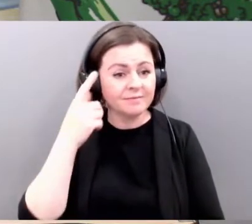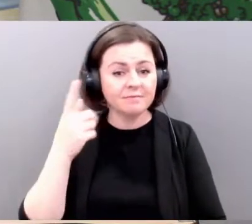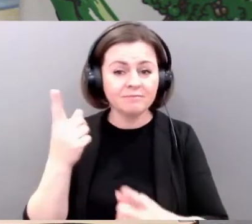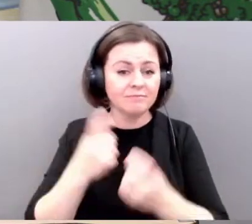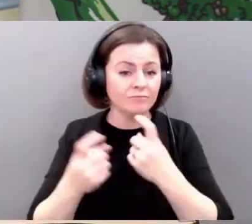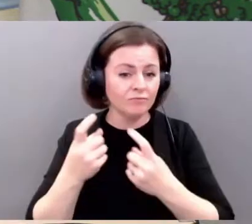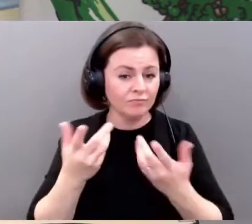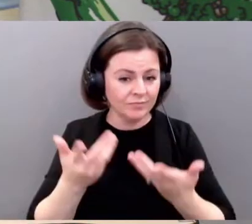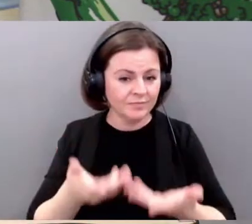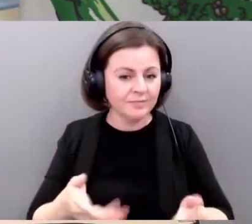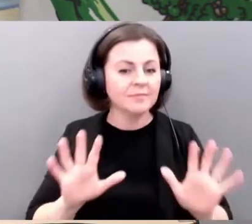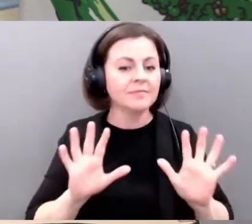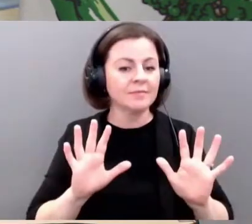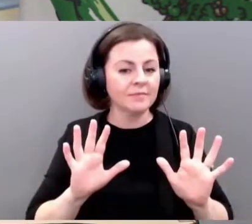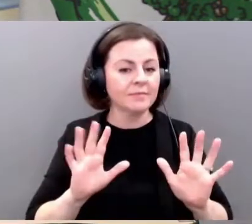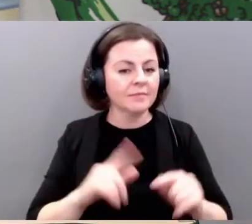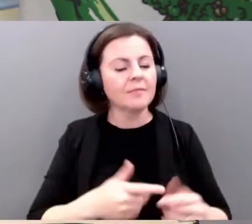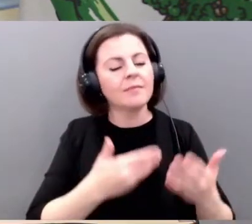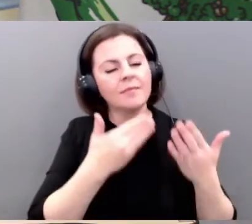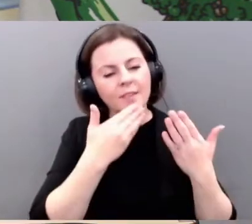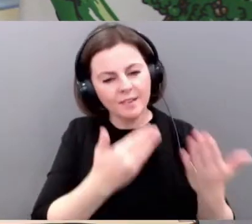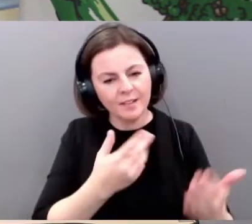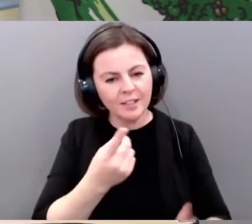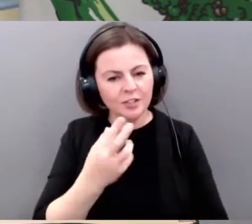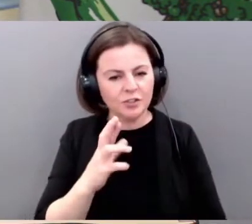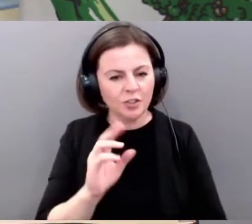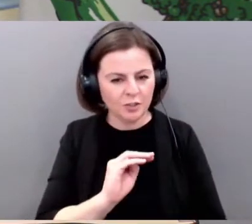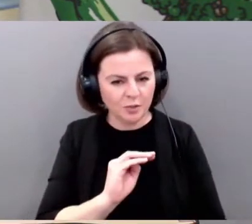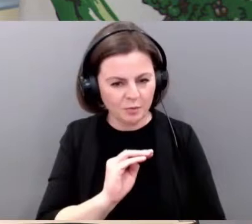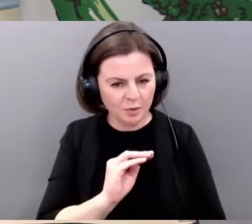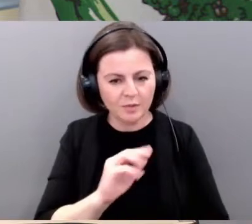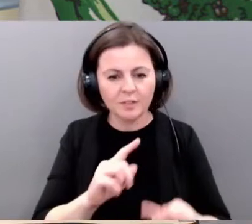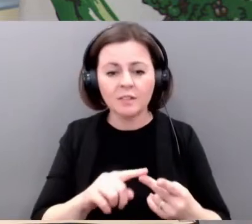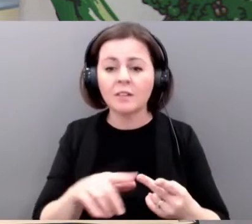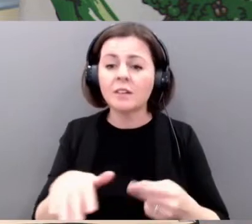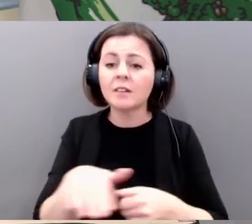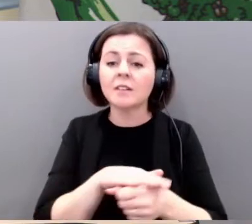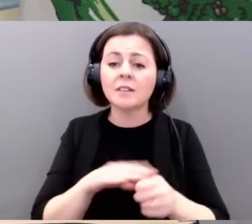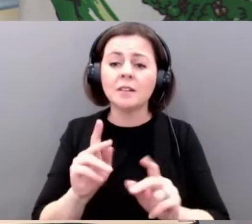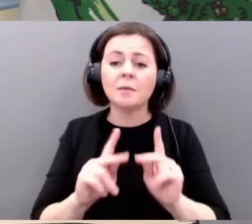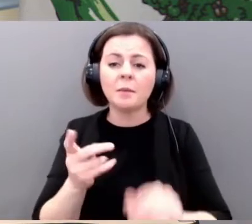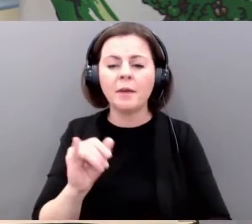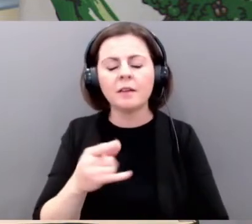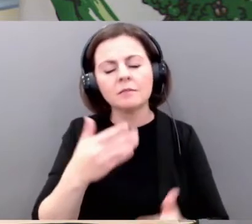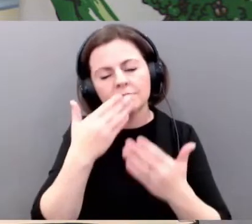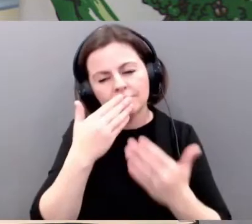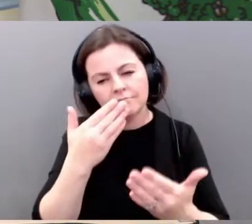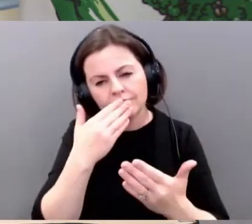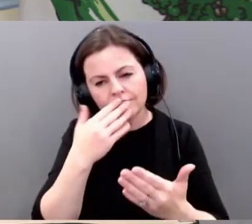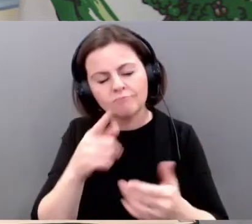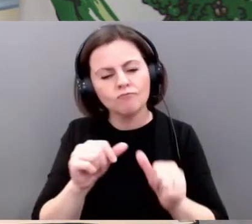I once again thank you, Dr. Morrison, and thank all Islanders for doing your part. Continue to do it this